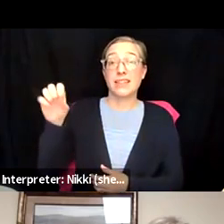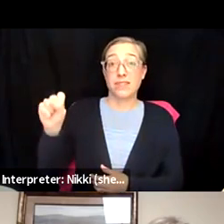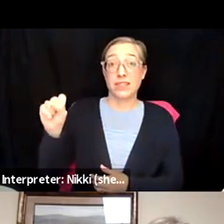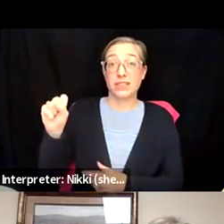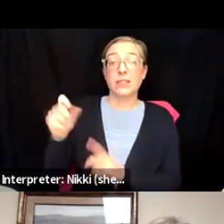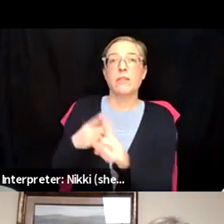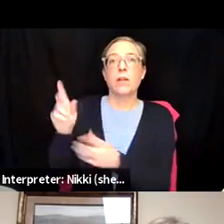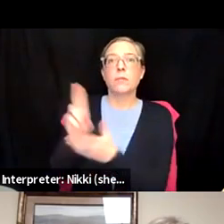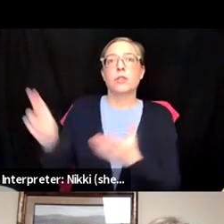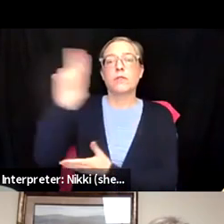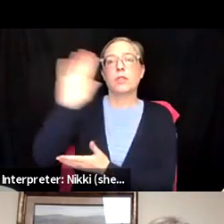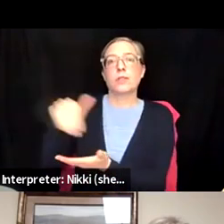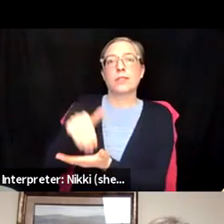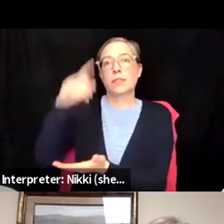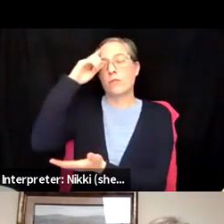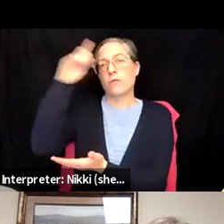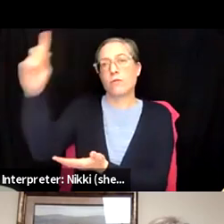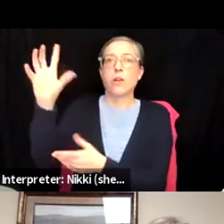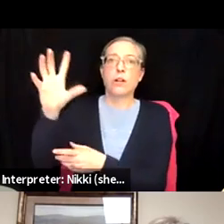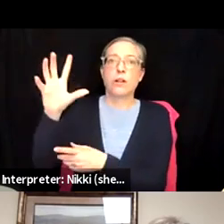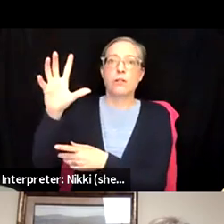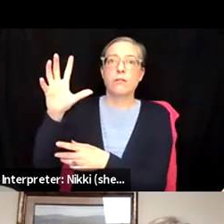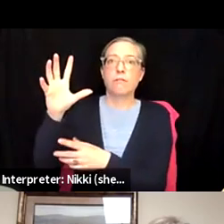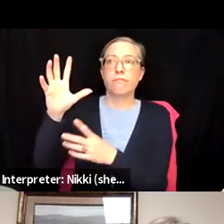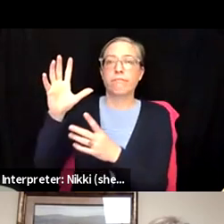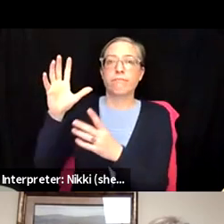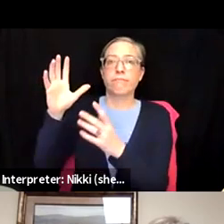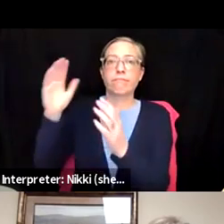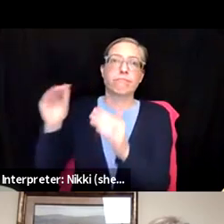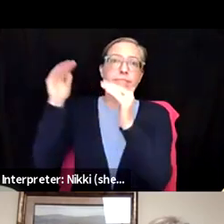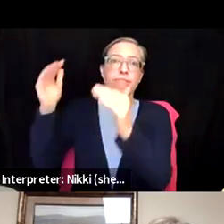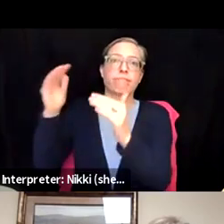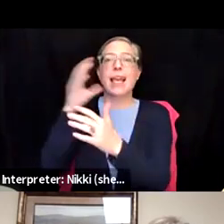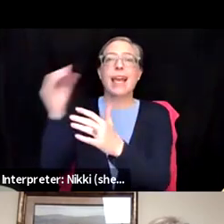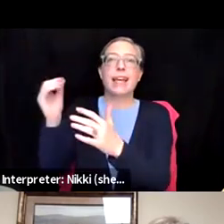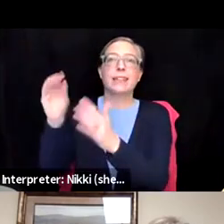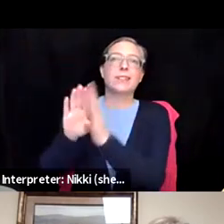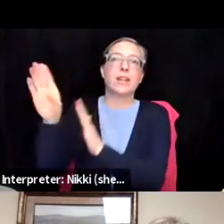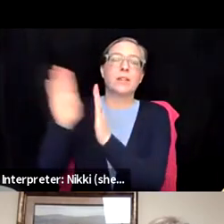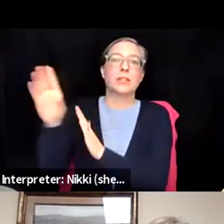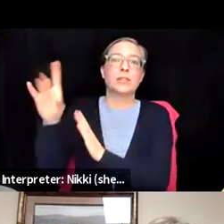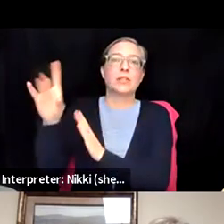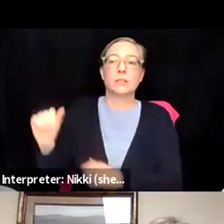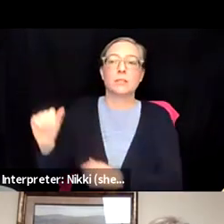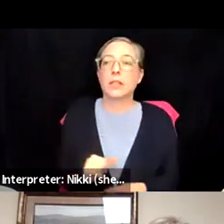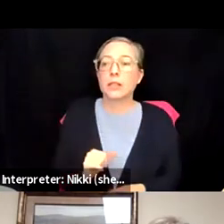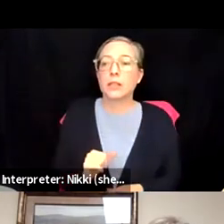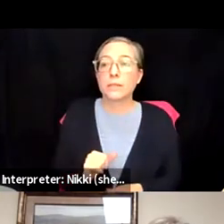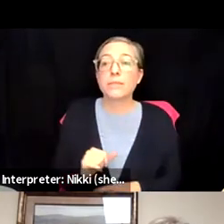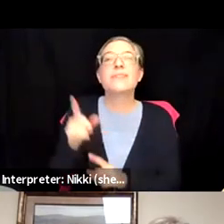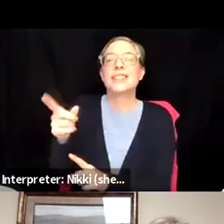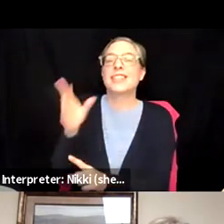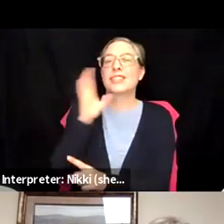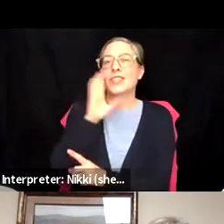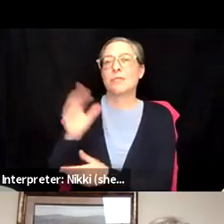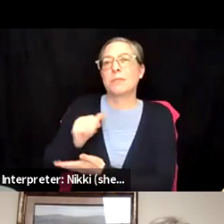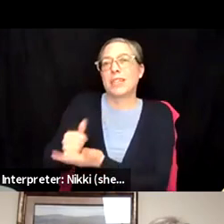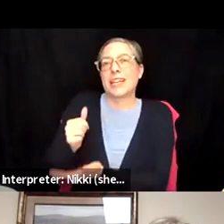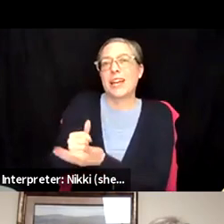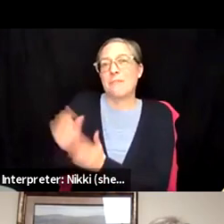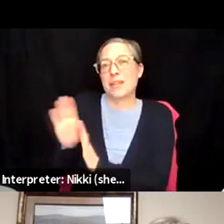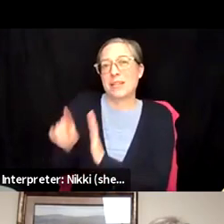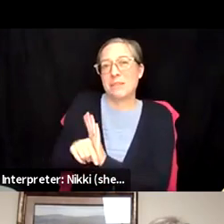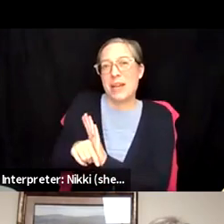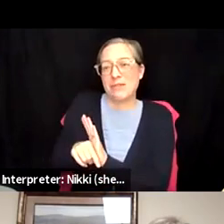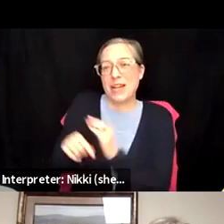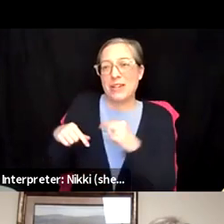in Developmental Disabilities, and she'll be helping in the background during this series. These